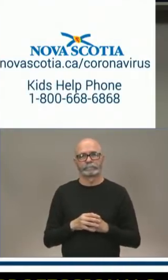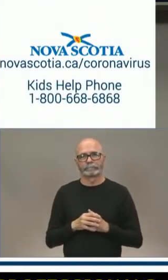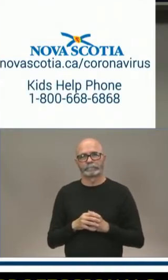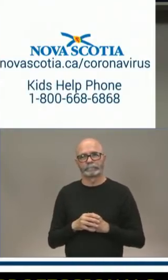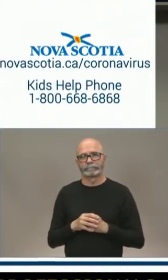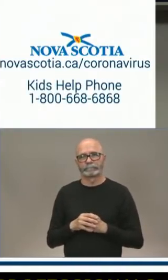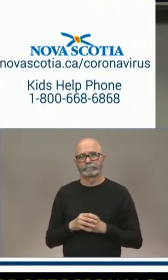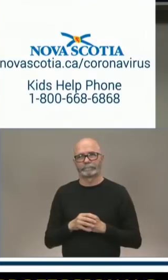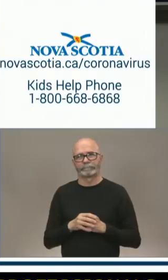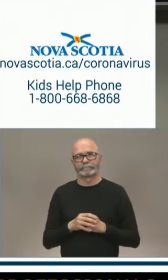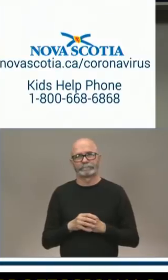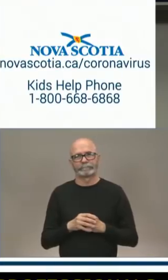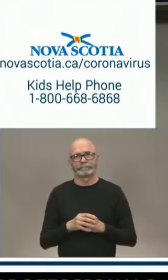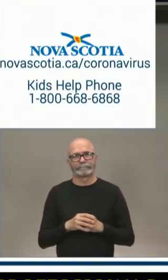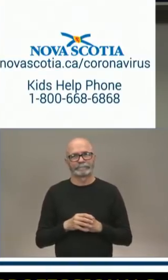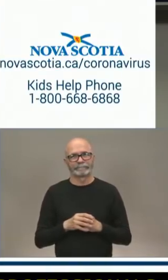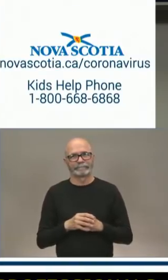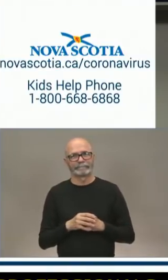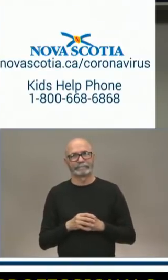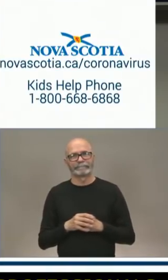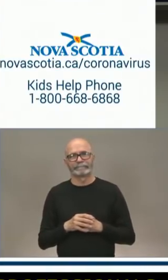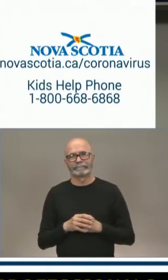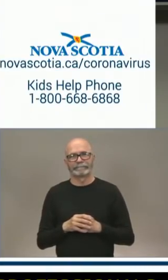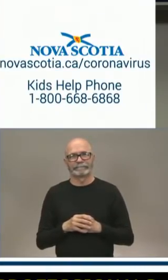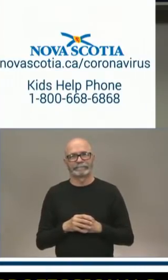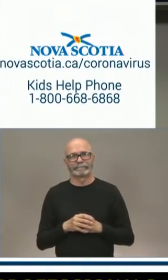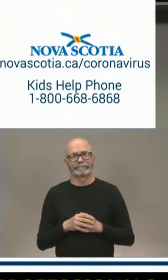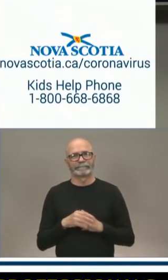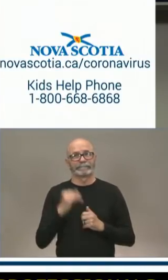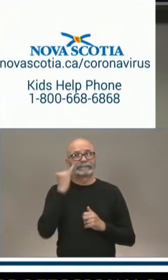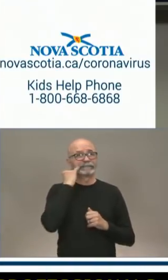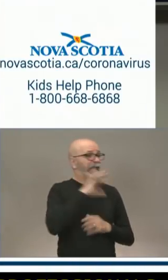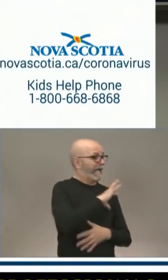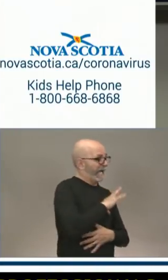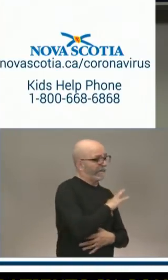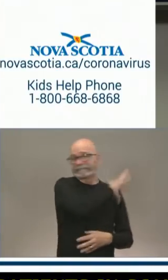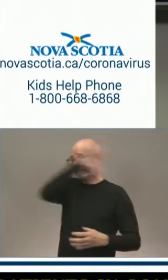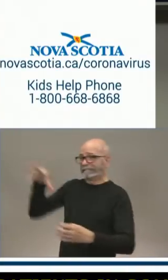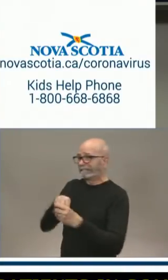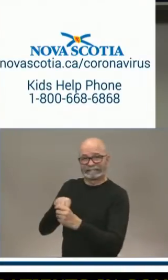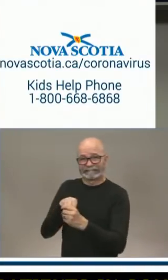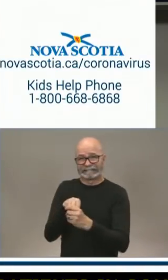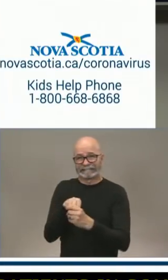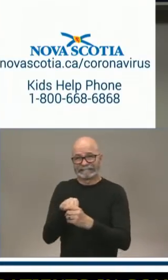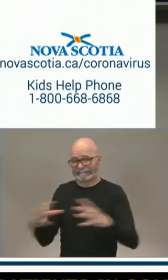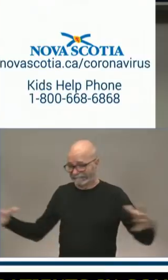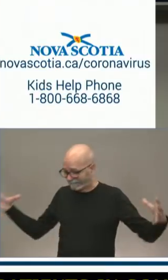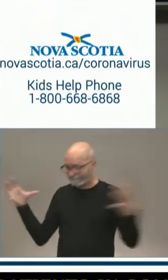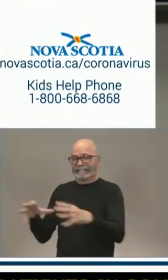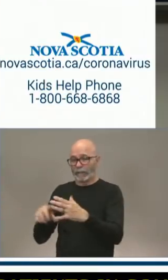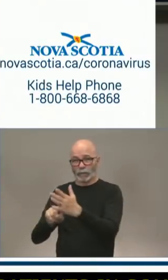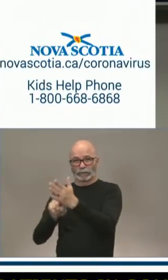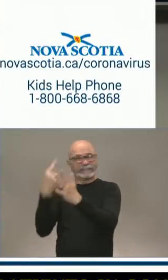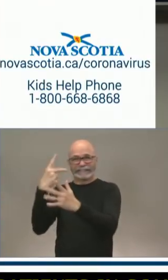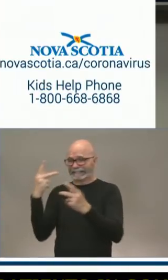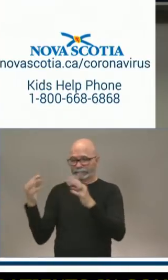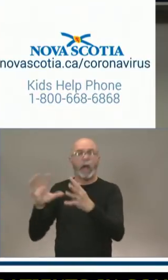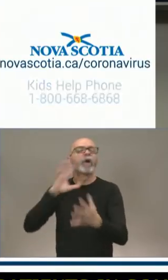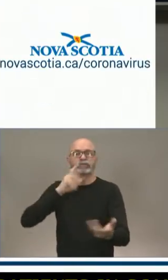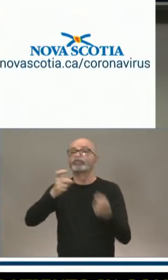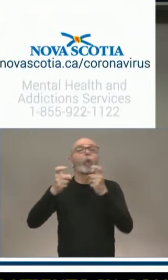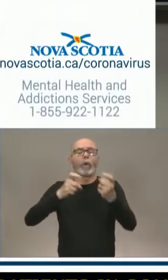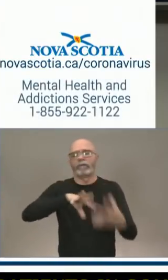If we try to clog up all our put everybody through at once, then it becomes unmanageable to get people through